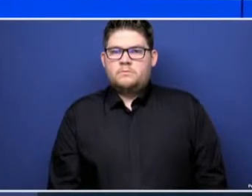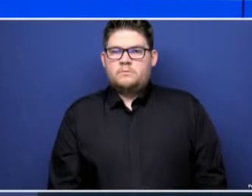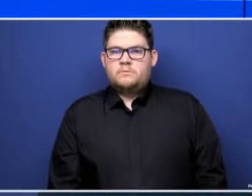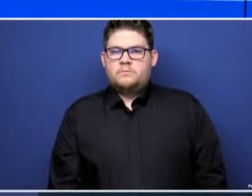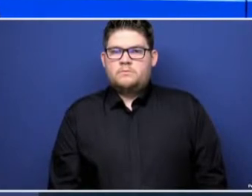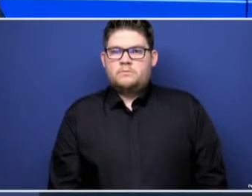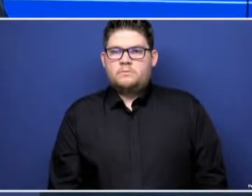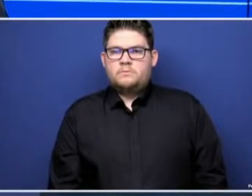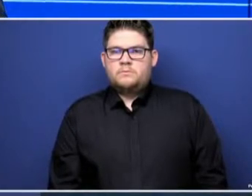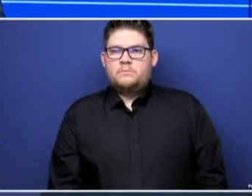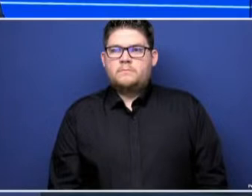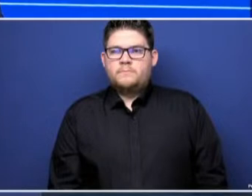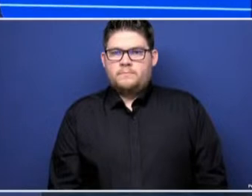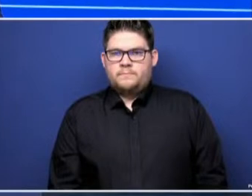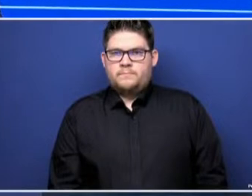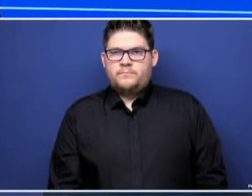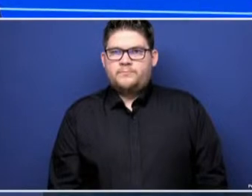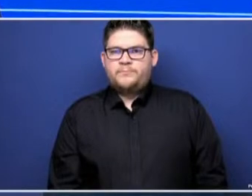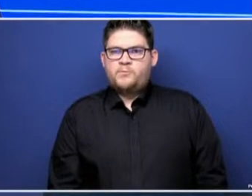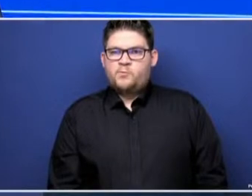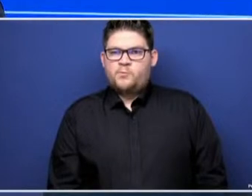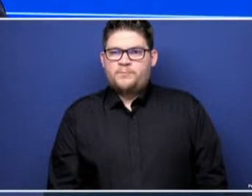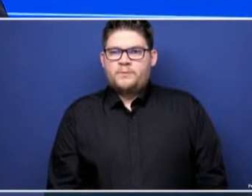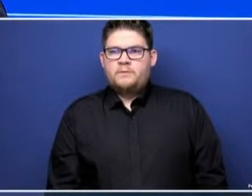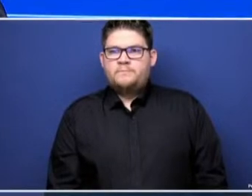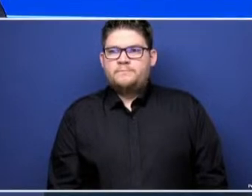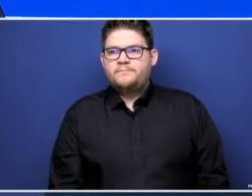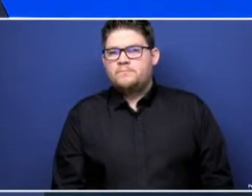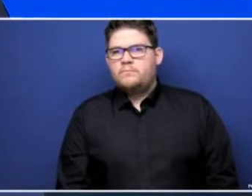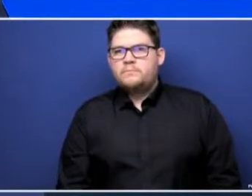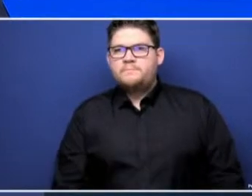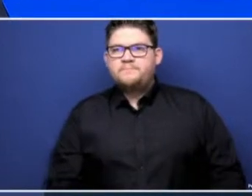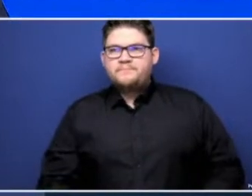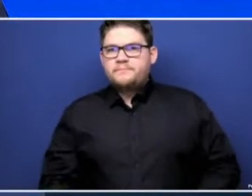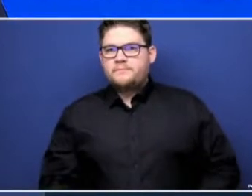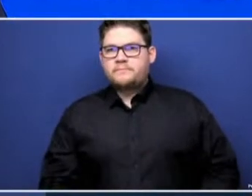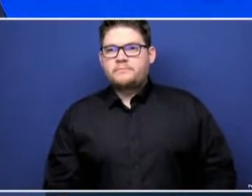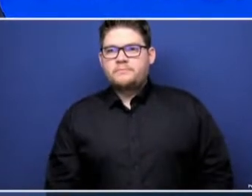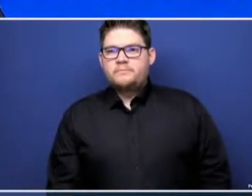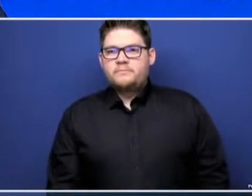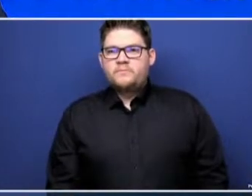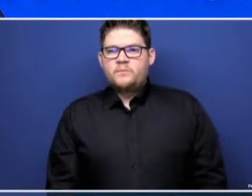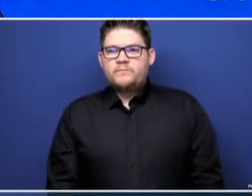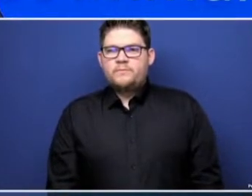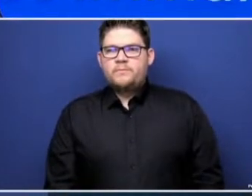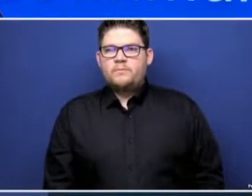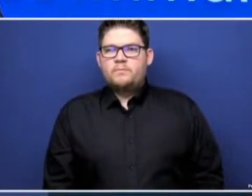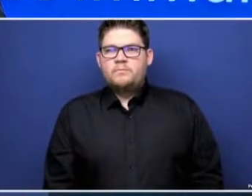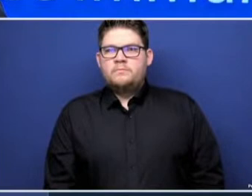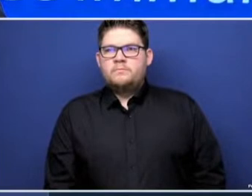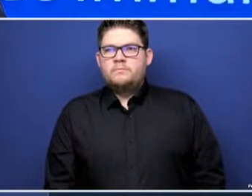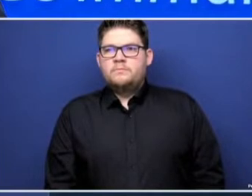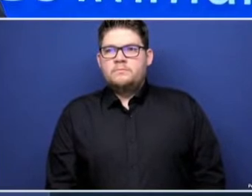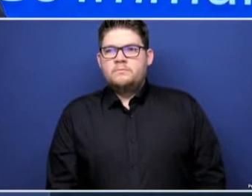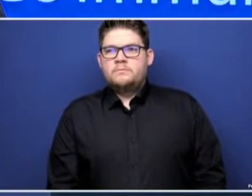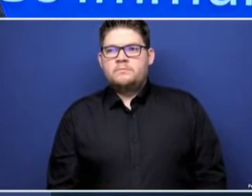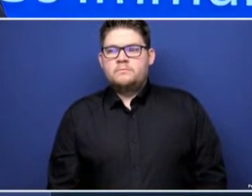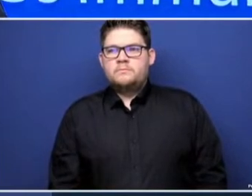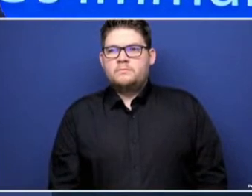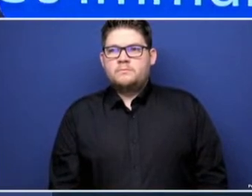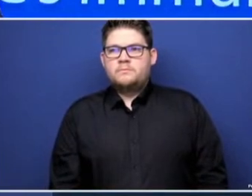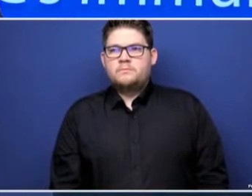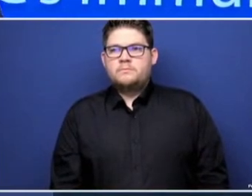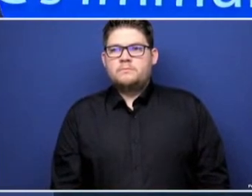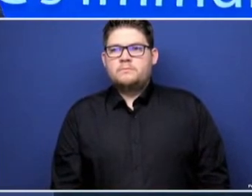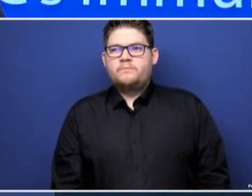that although we've seen significant success since the initial launch of our vaccination program, we're accelerating registrations,